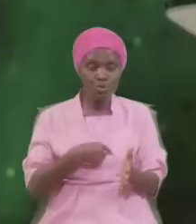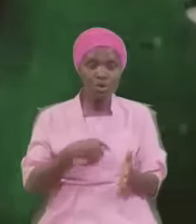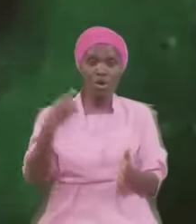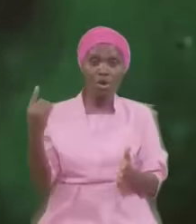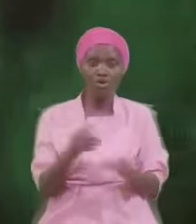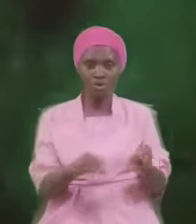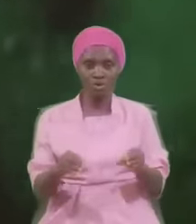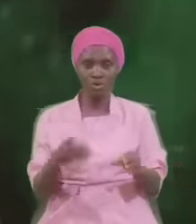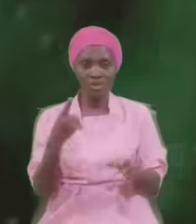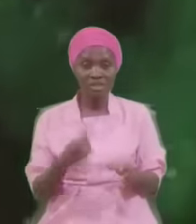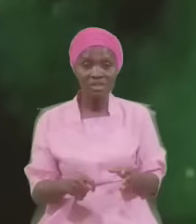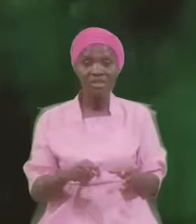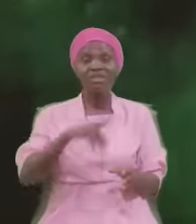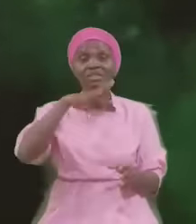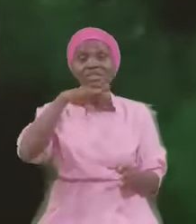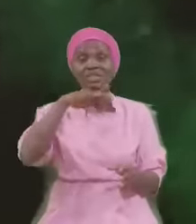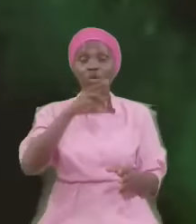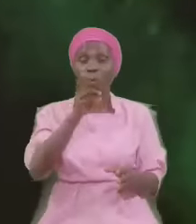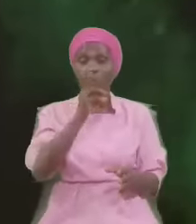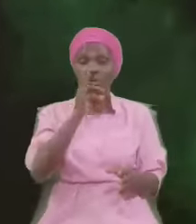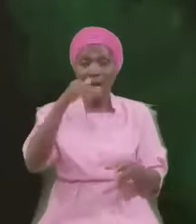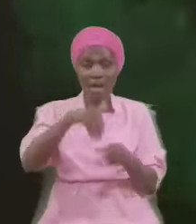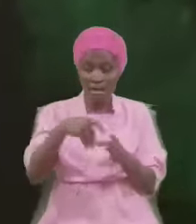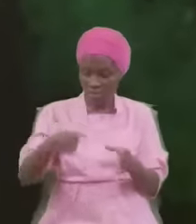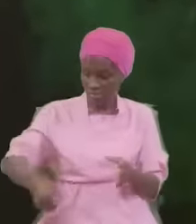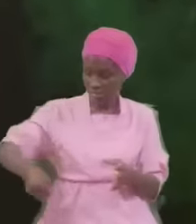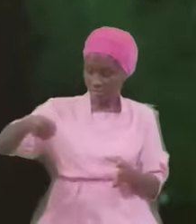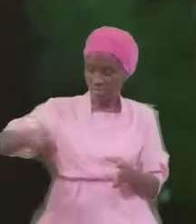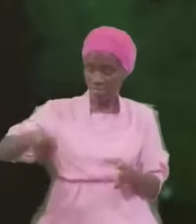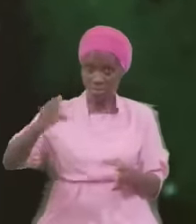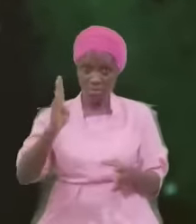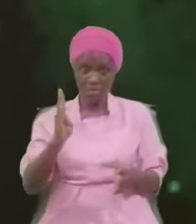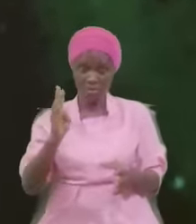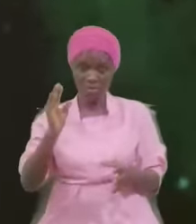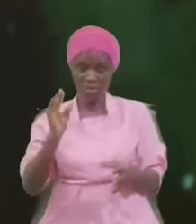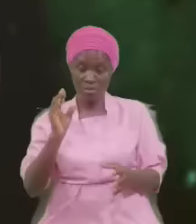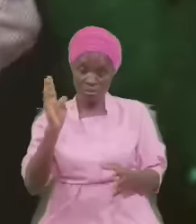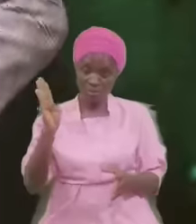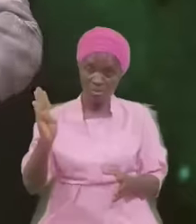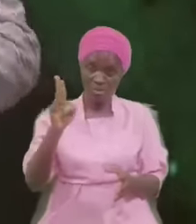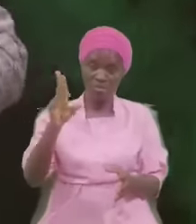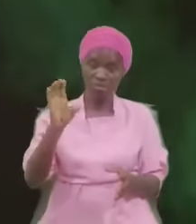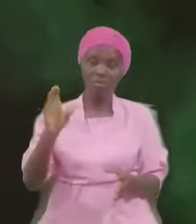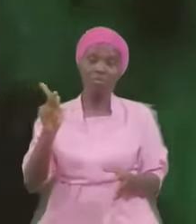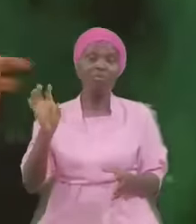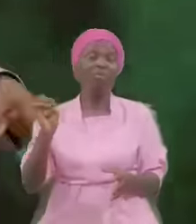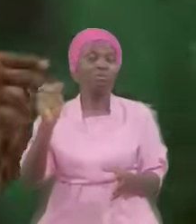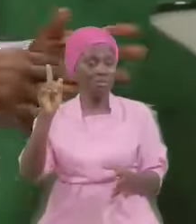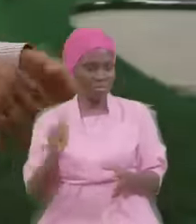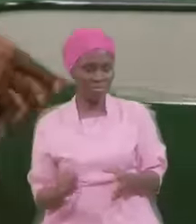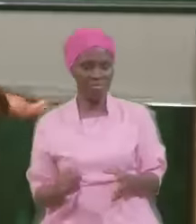in the bucket. I need that bucket for clean, good water. I have to pour that water away. There are too